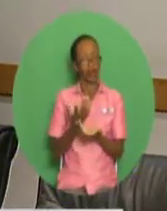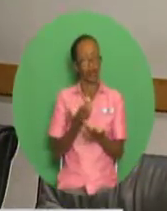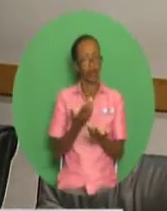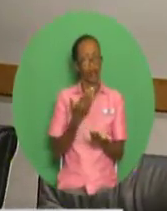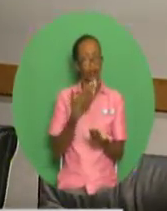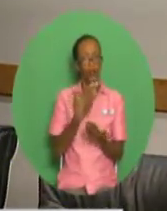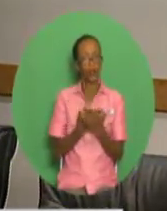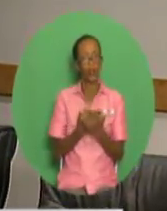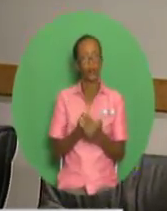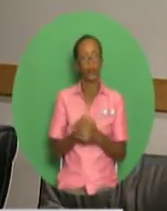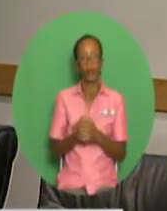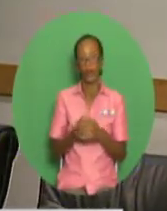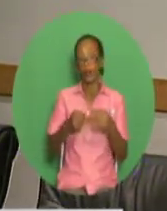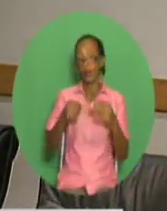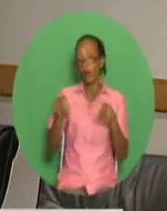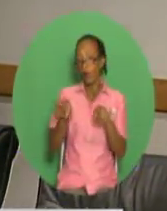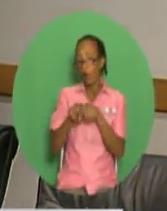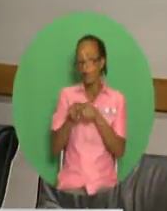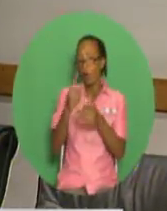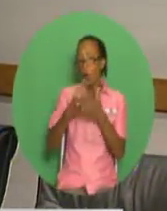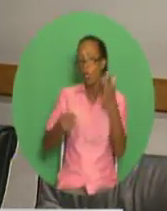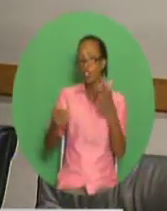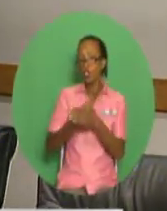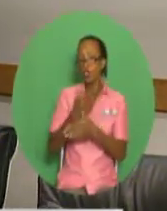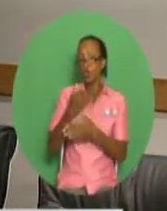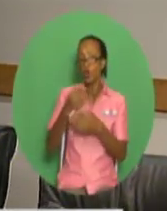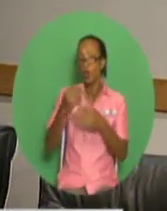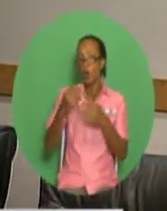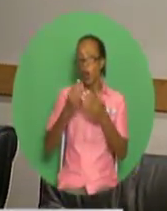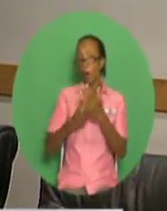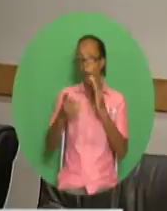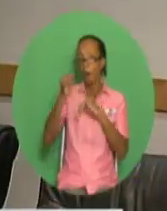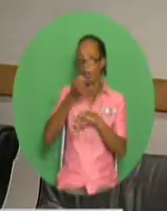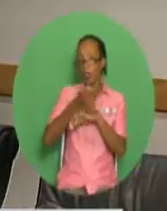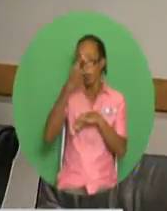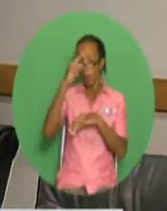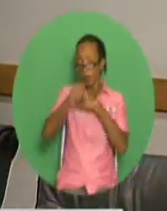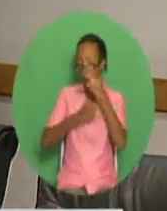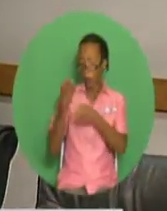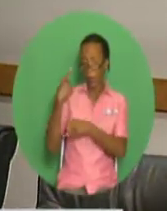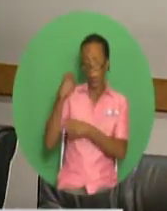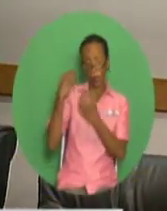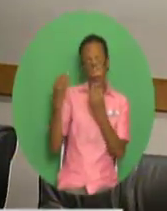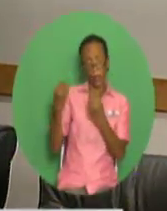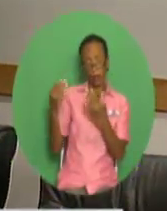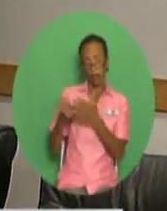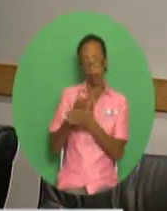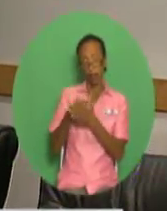of infrastructure projects, we've done a number of projects last year,